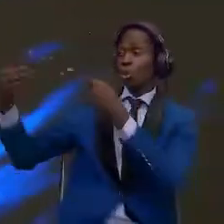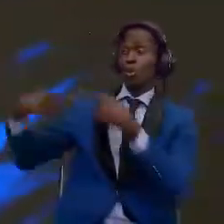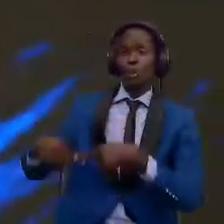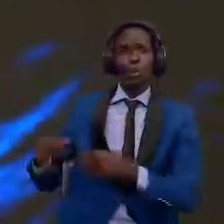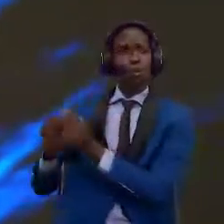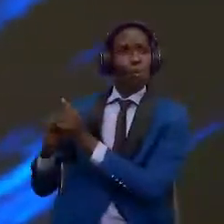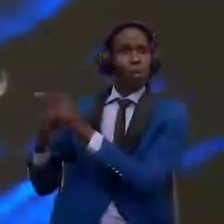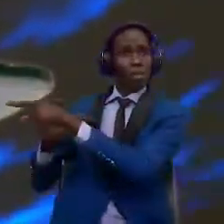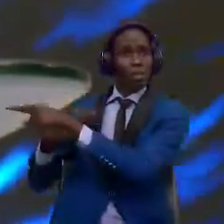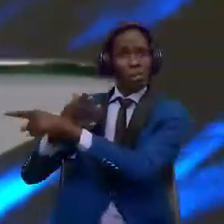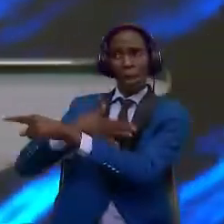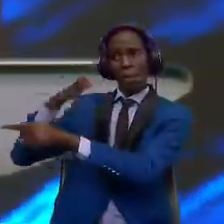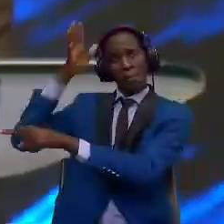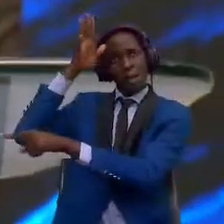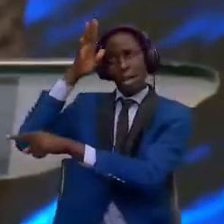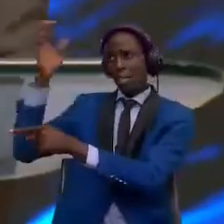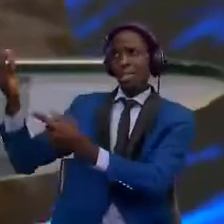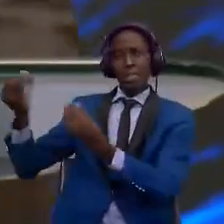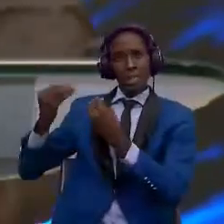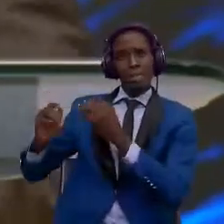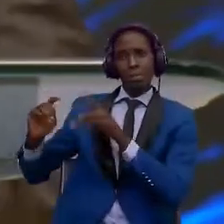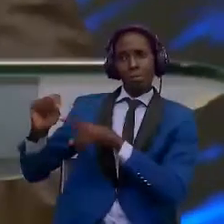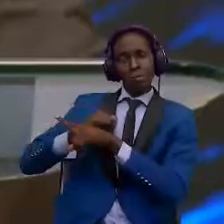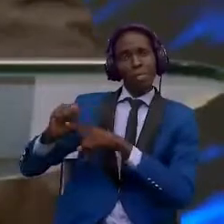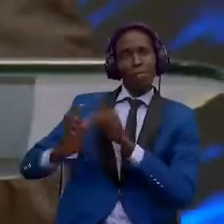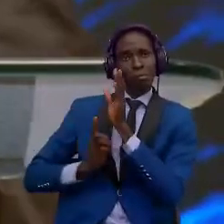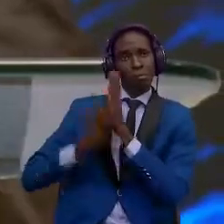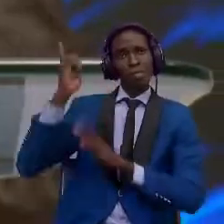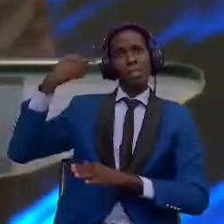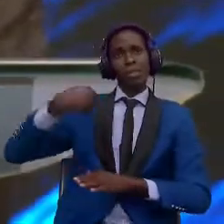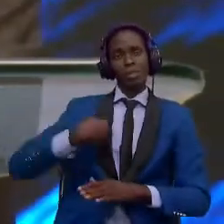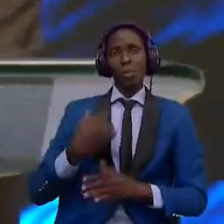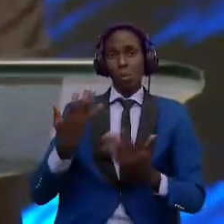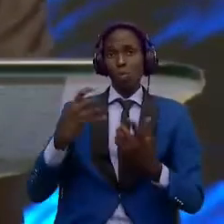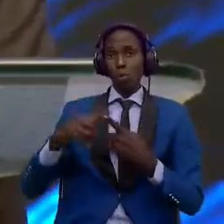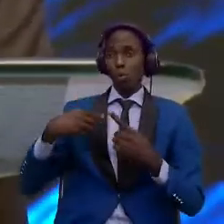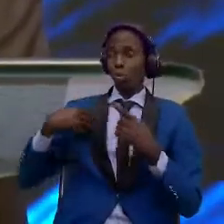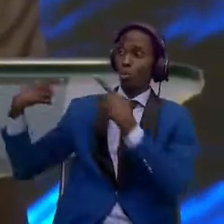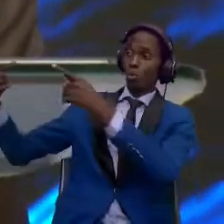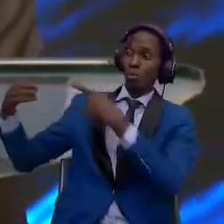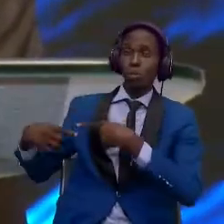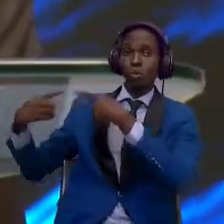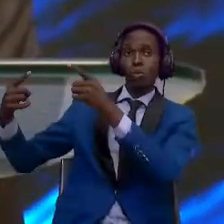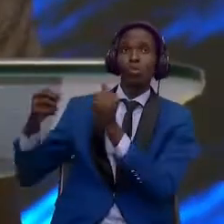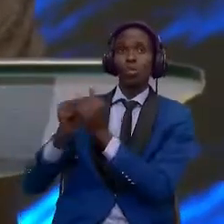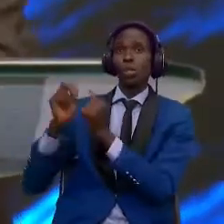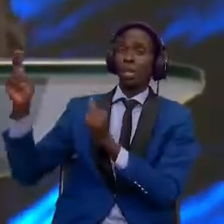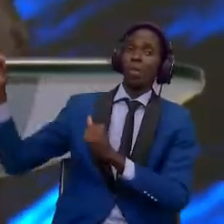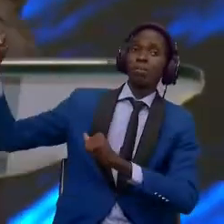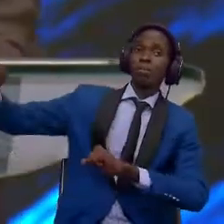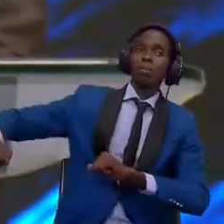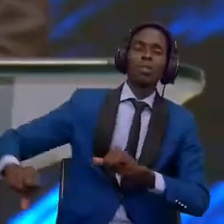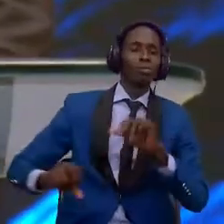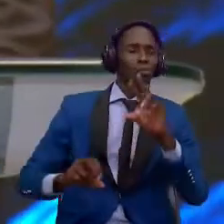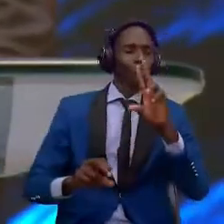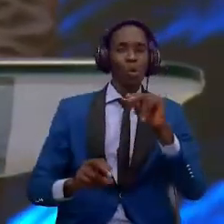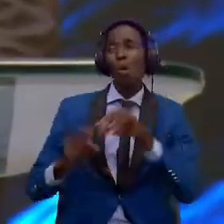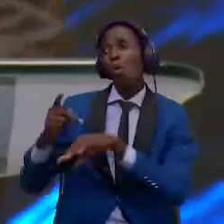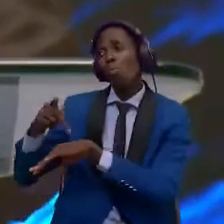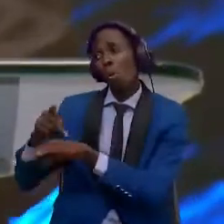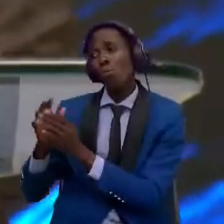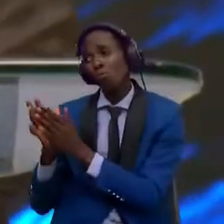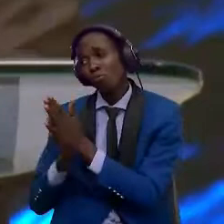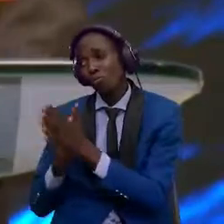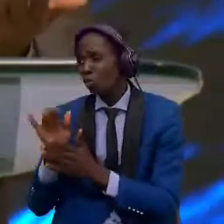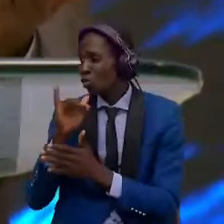Do they want me to compete with Paul? And they say, well, Paul, well, for Apollos, Paul the apostle, please, it's not the right time for me to